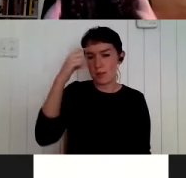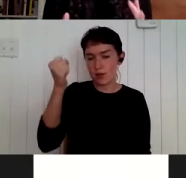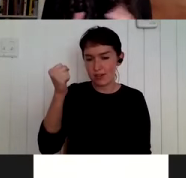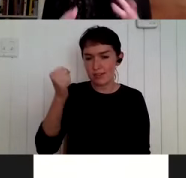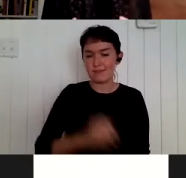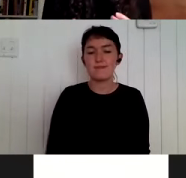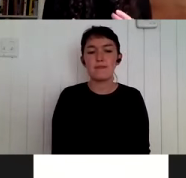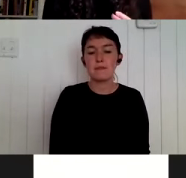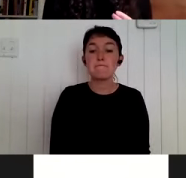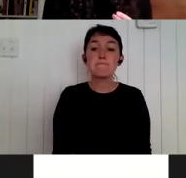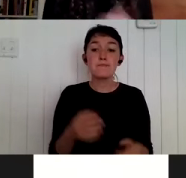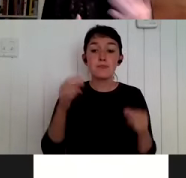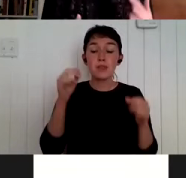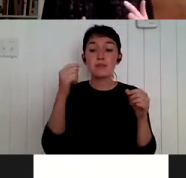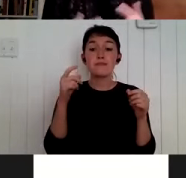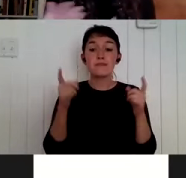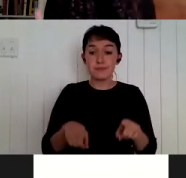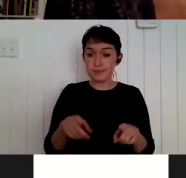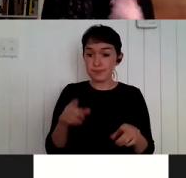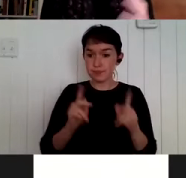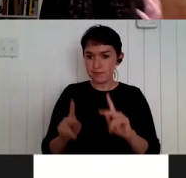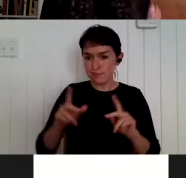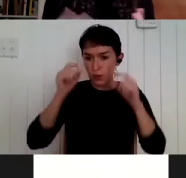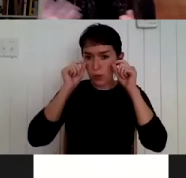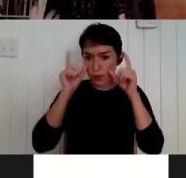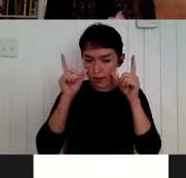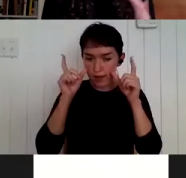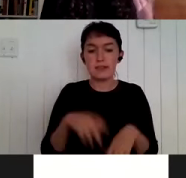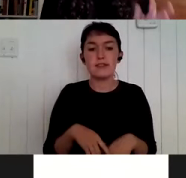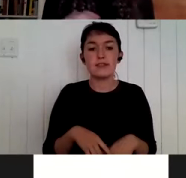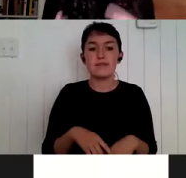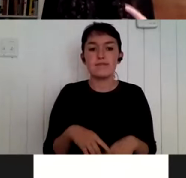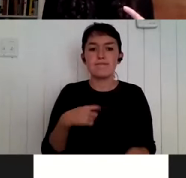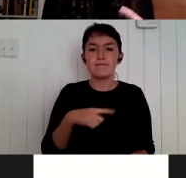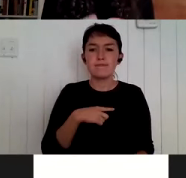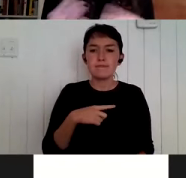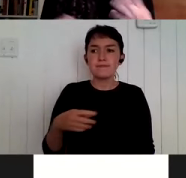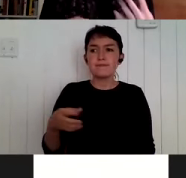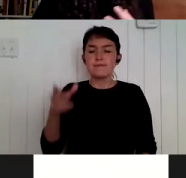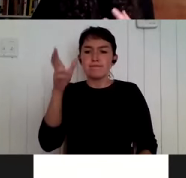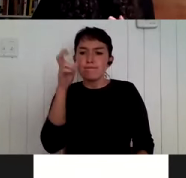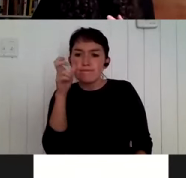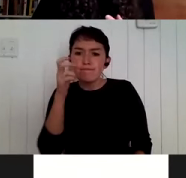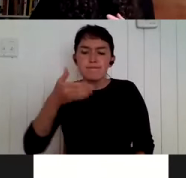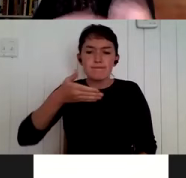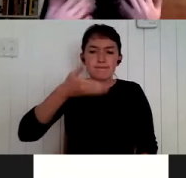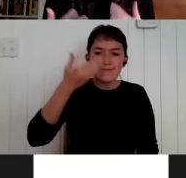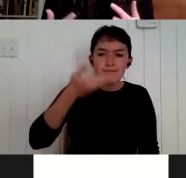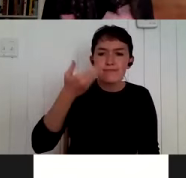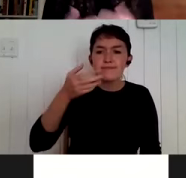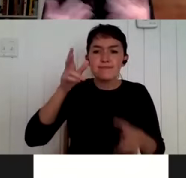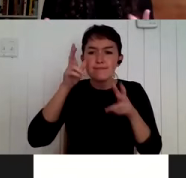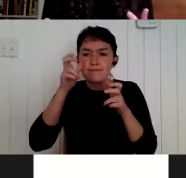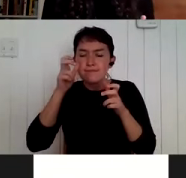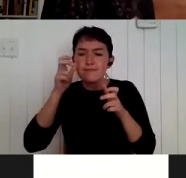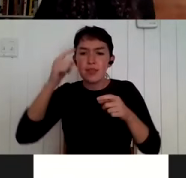is bombarded by information. We constantly have new sights, sounds, smells coming at us that our brain takes in and